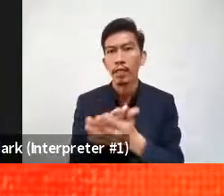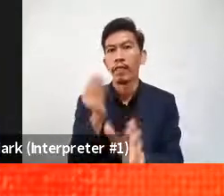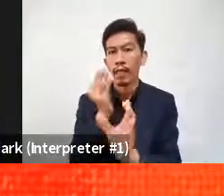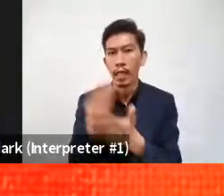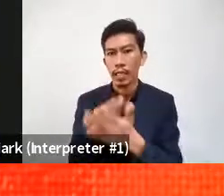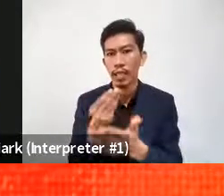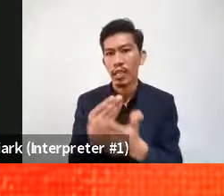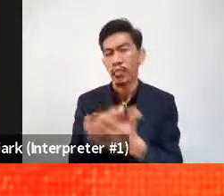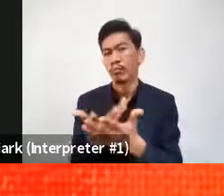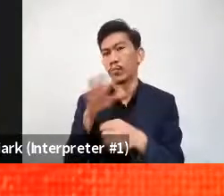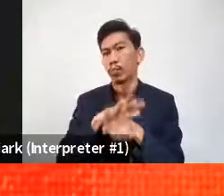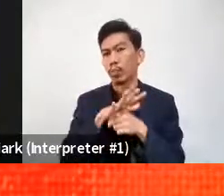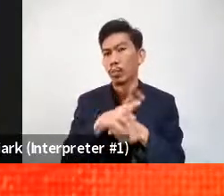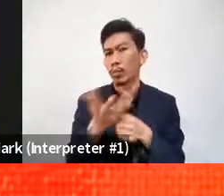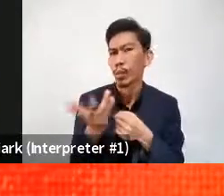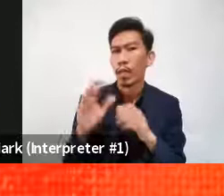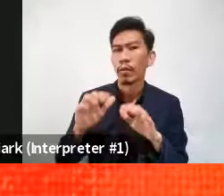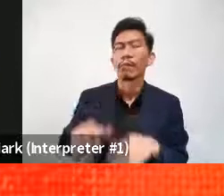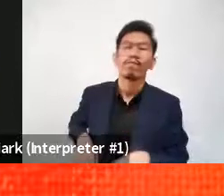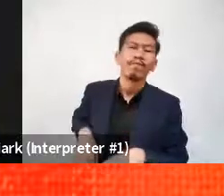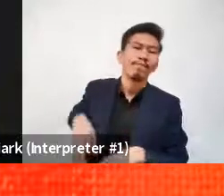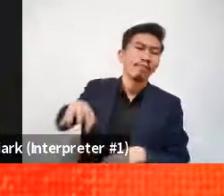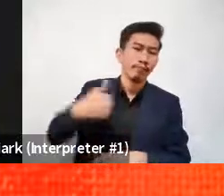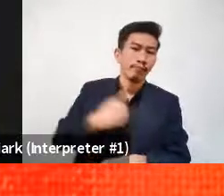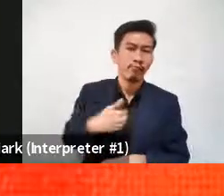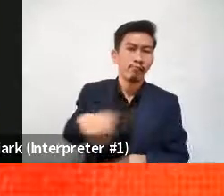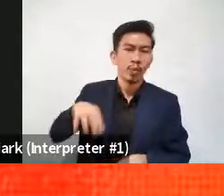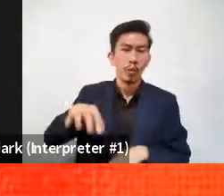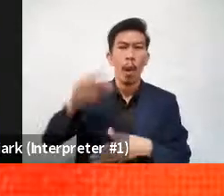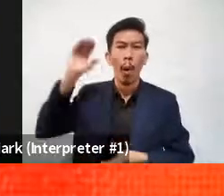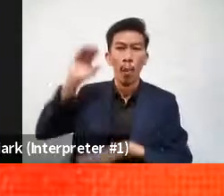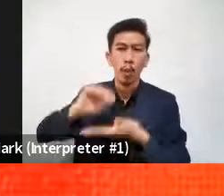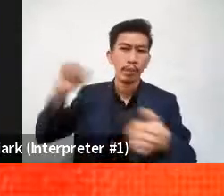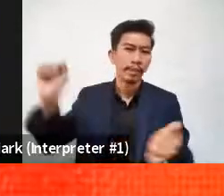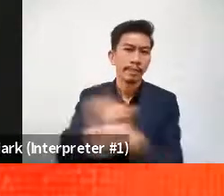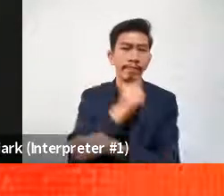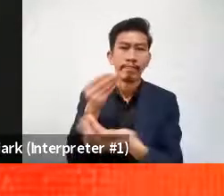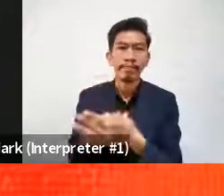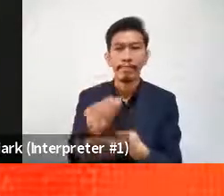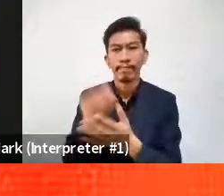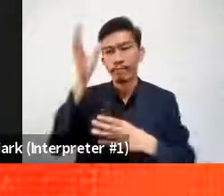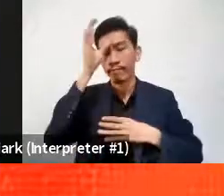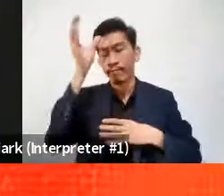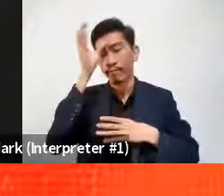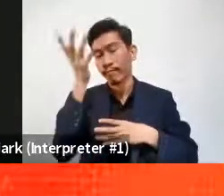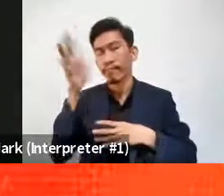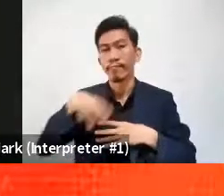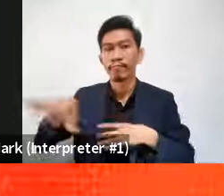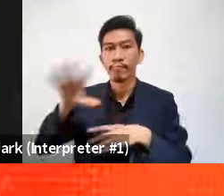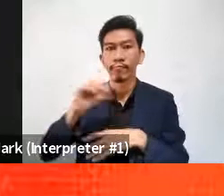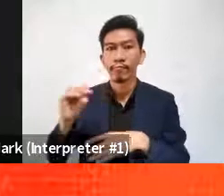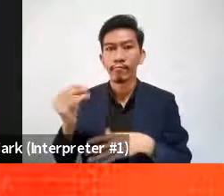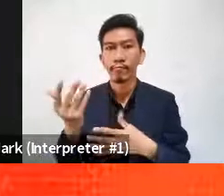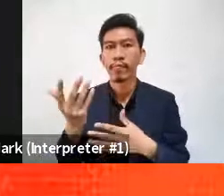toxicity refers to the way out-of-pocket expenses can drain the wallets of cancer patients, poison quality of life, and can be